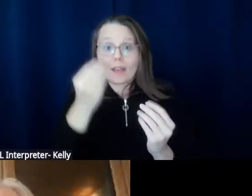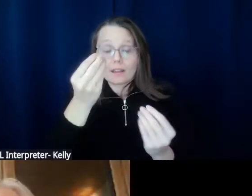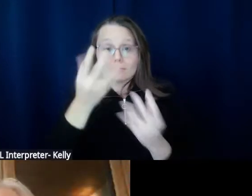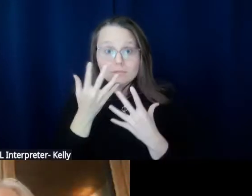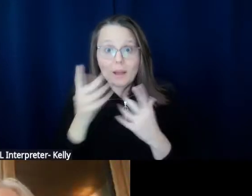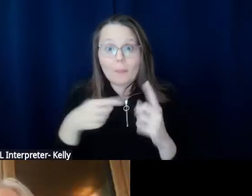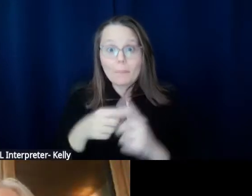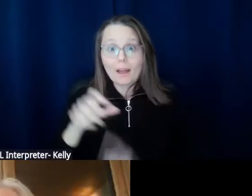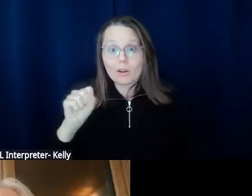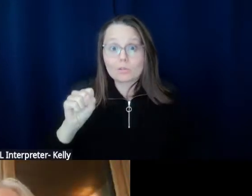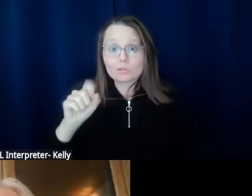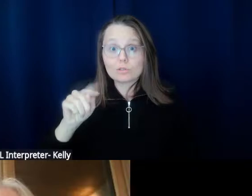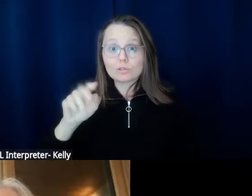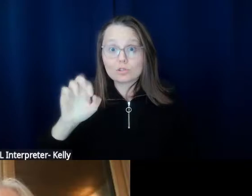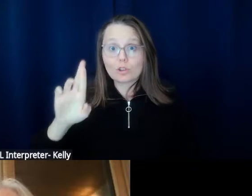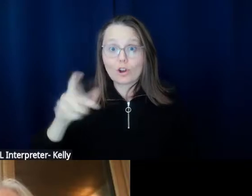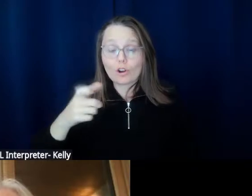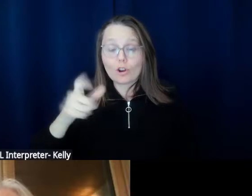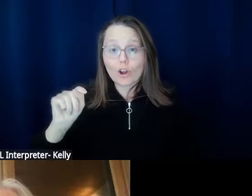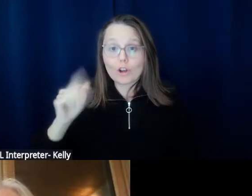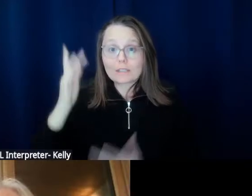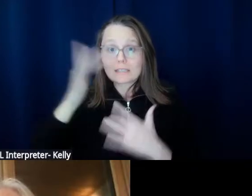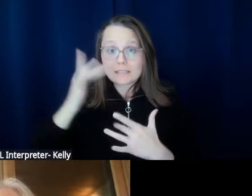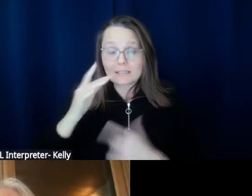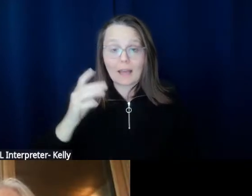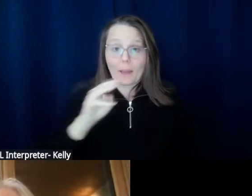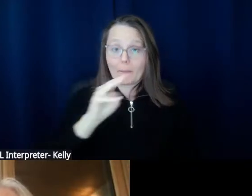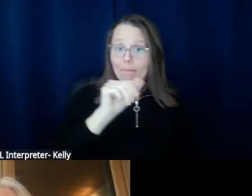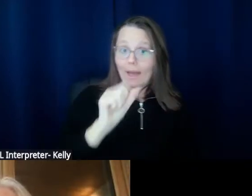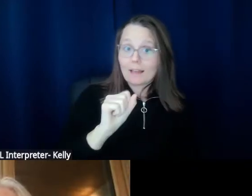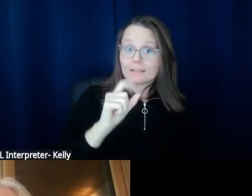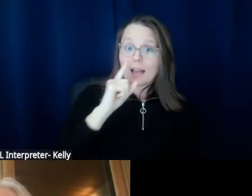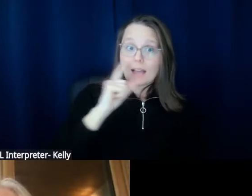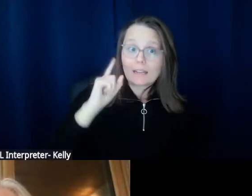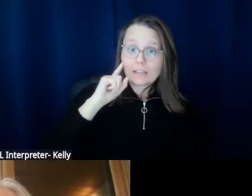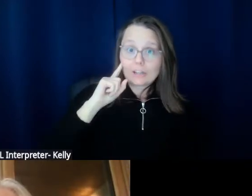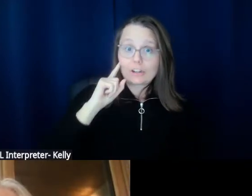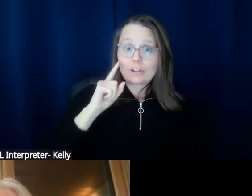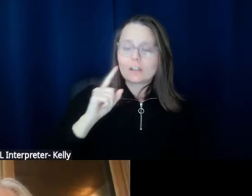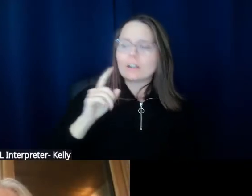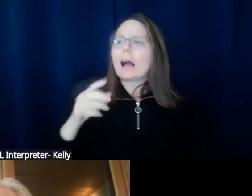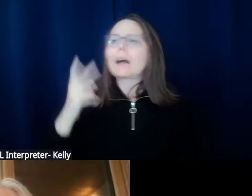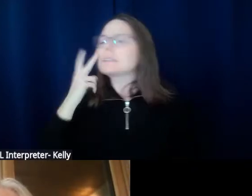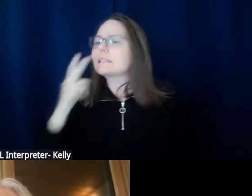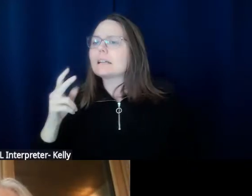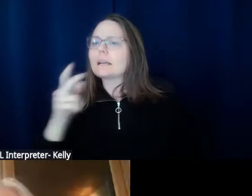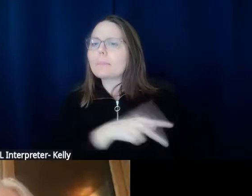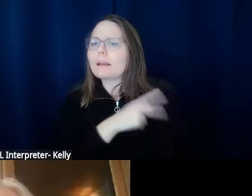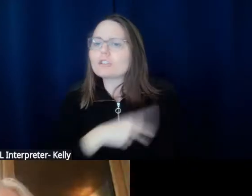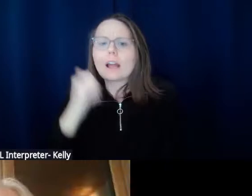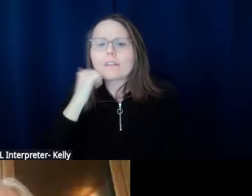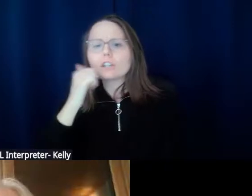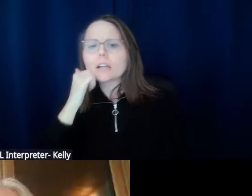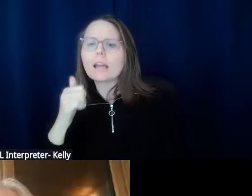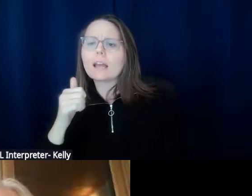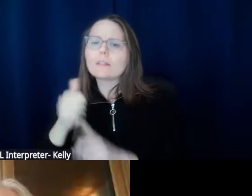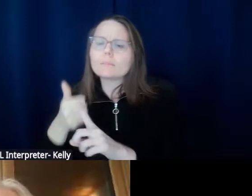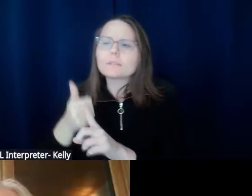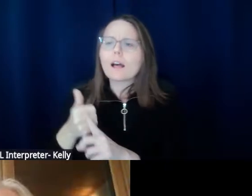Mass Eye and Ear was, I see patients with this every day who are entrepreneurs,